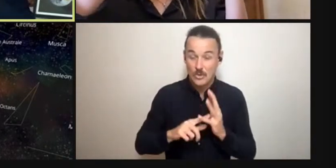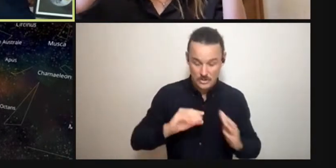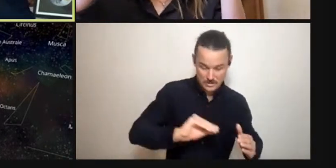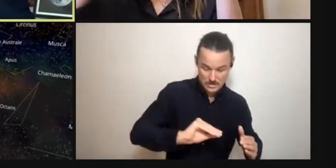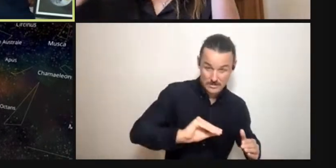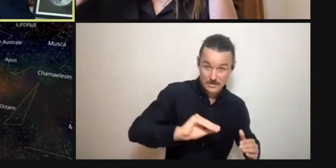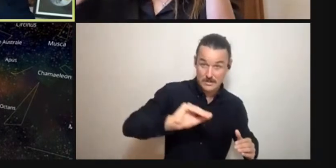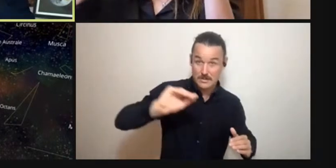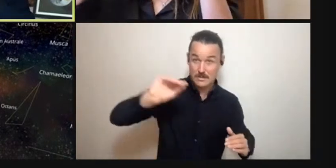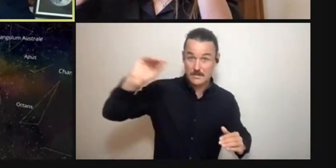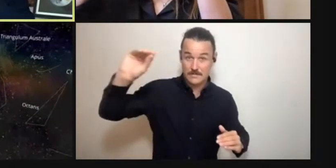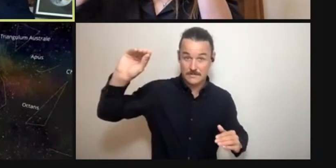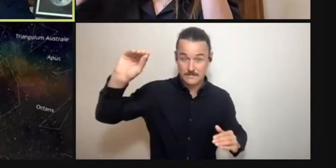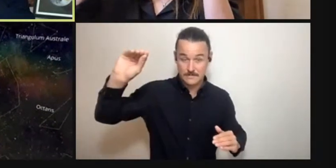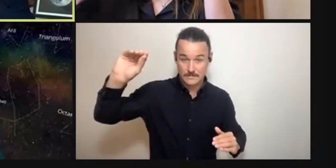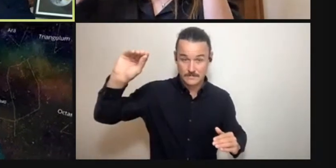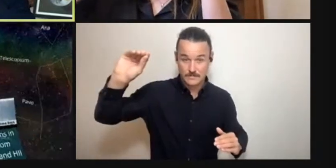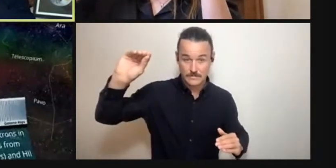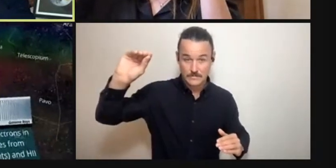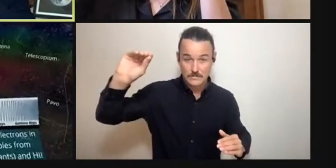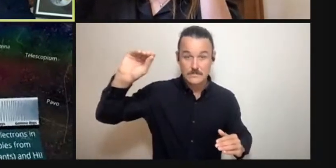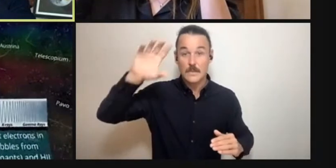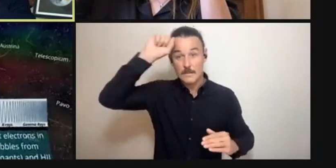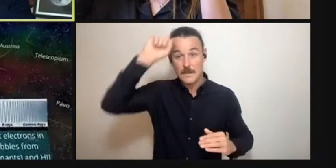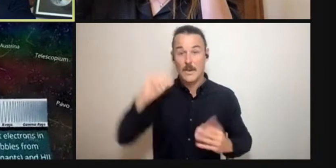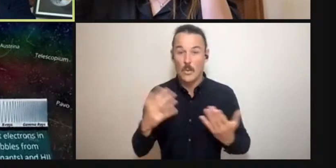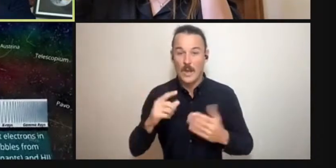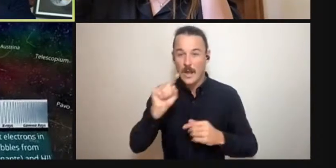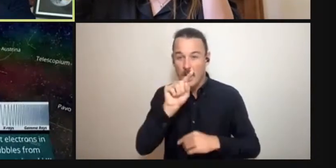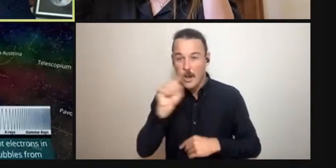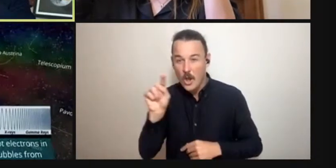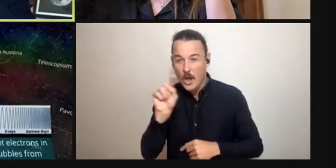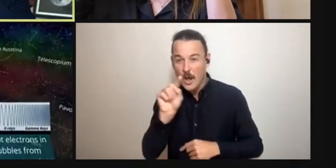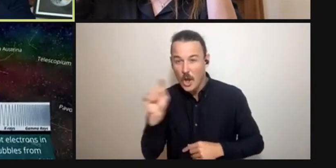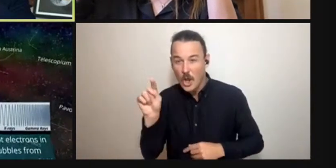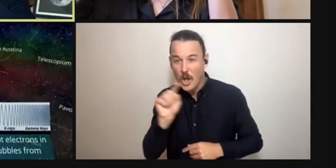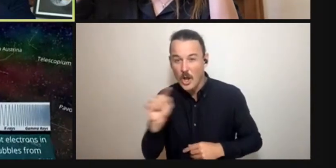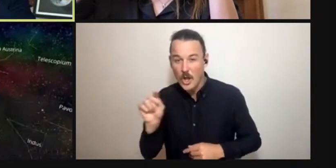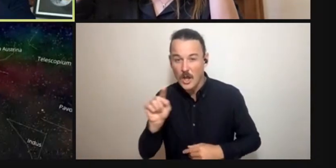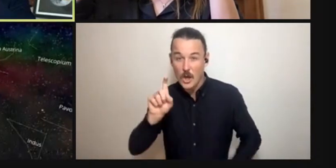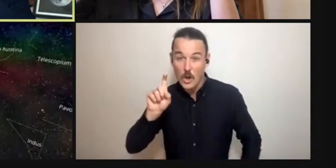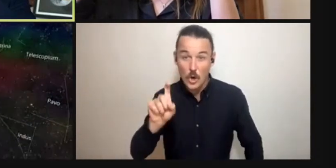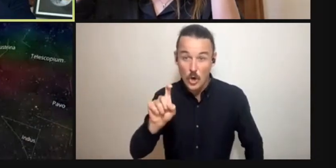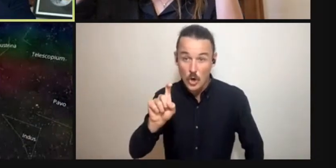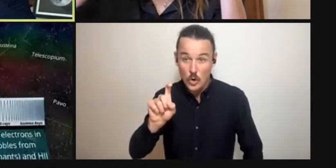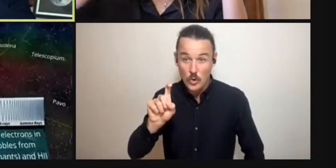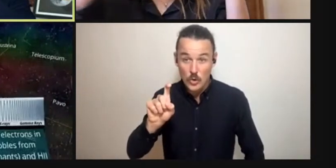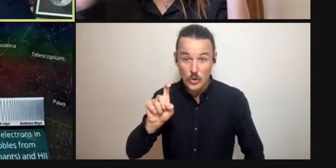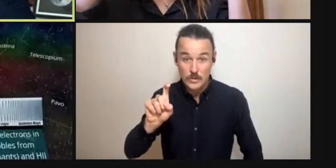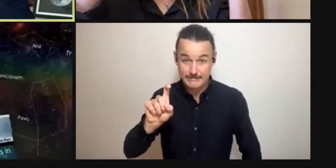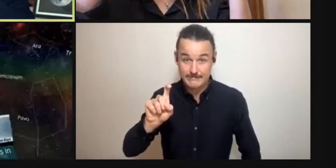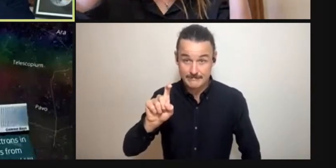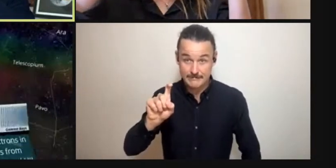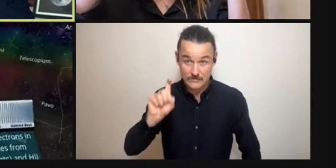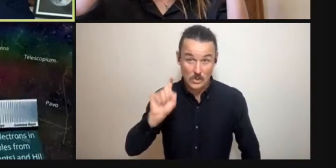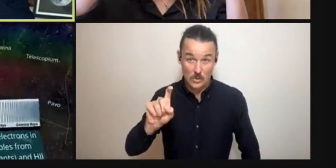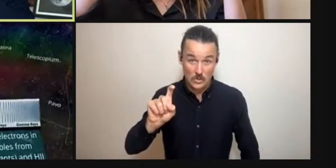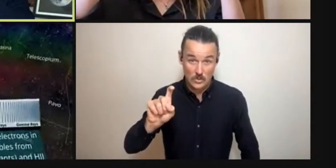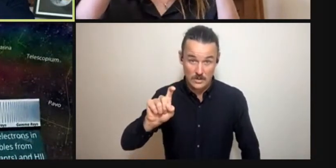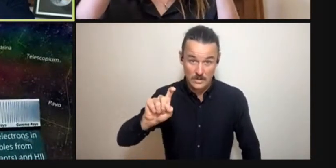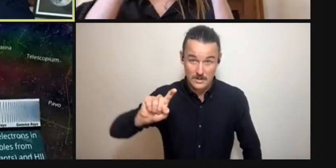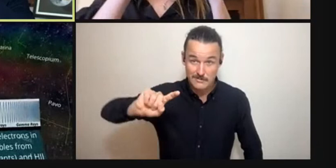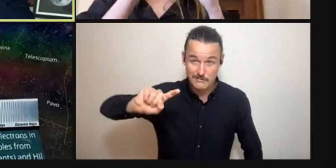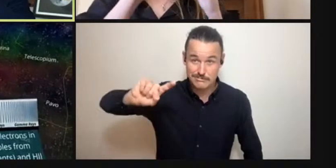we do that? We hold the trigger button on the little burger, holding your finger on the menu, and we'll pull it